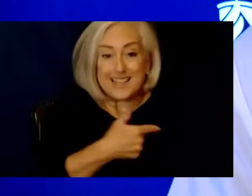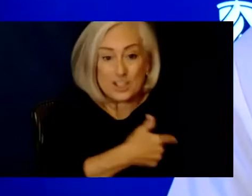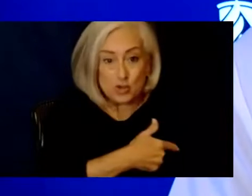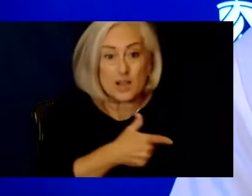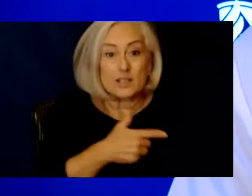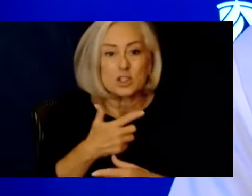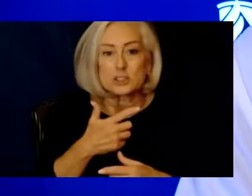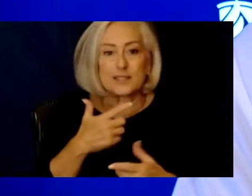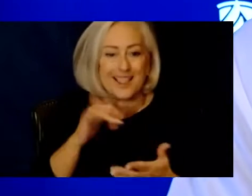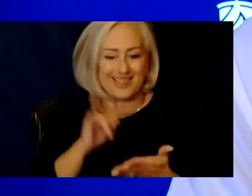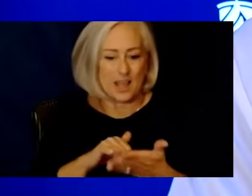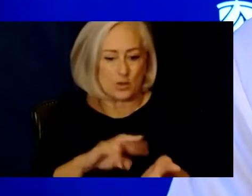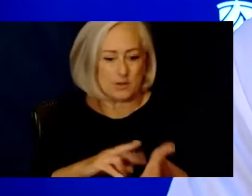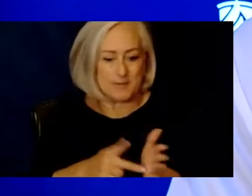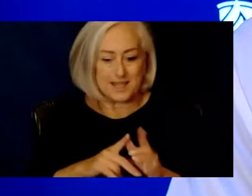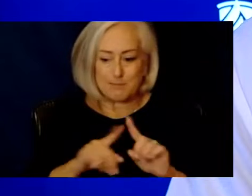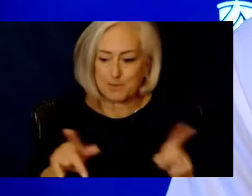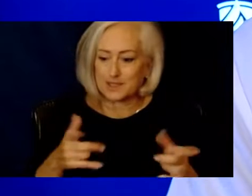lot of supply issues.